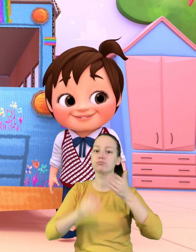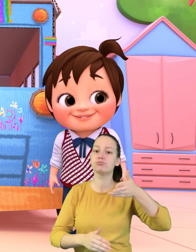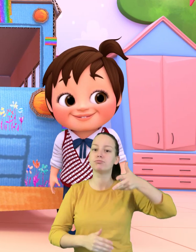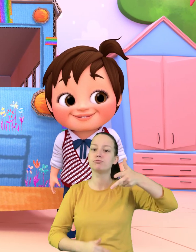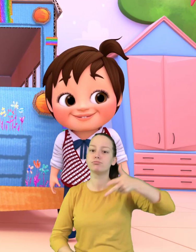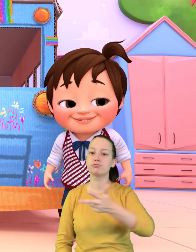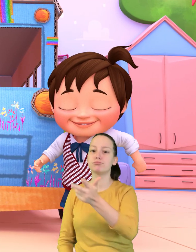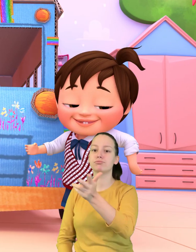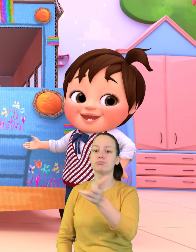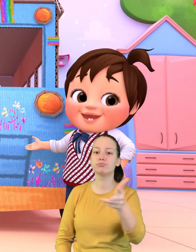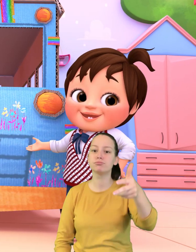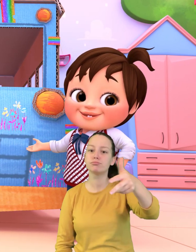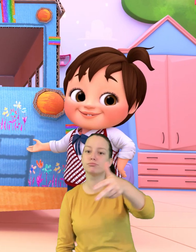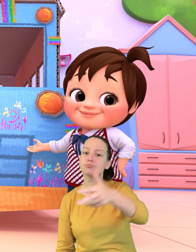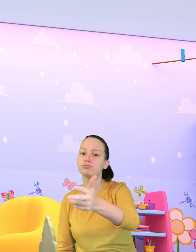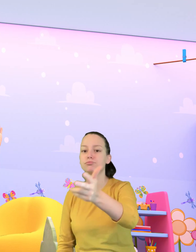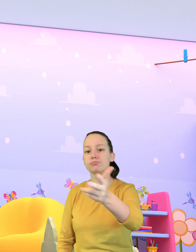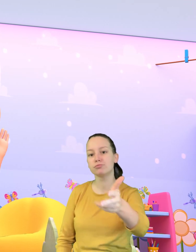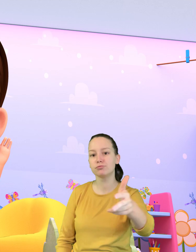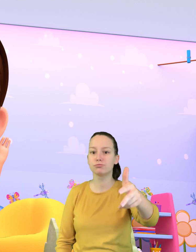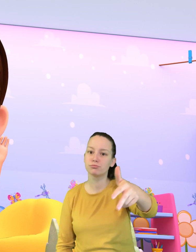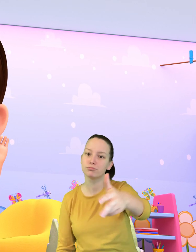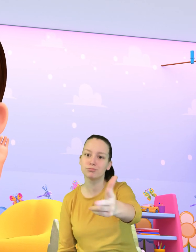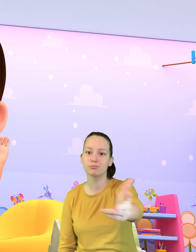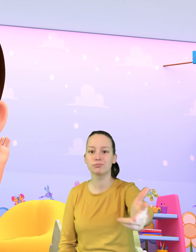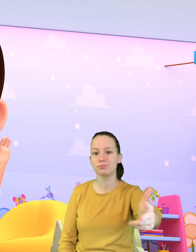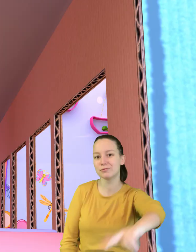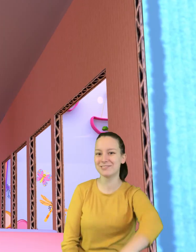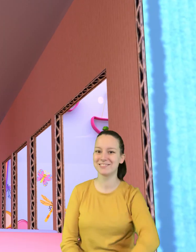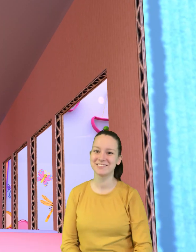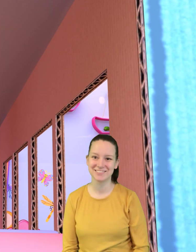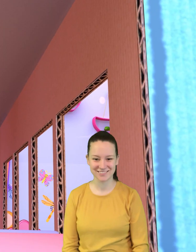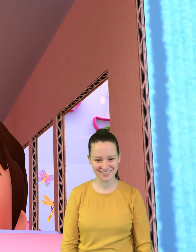all through the town